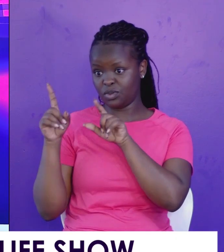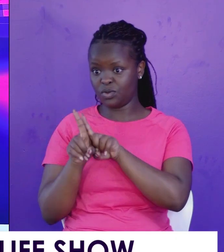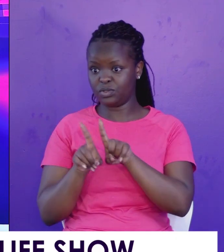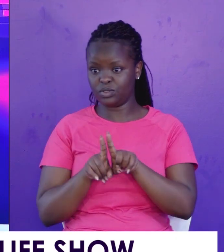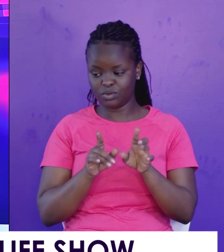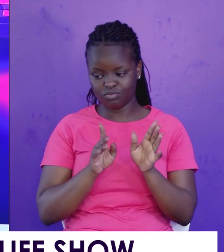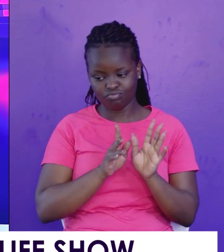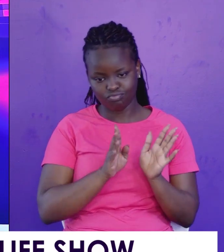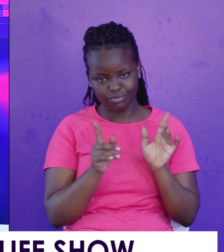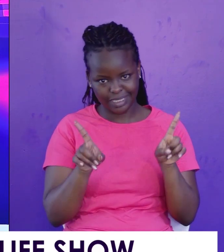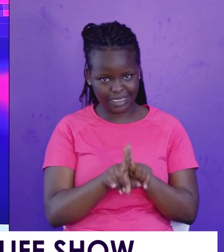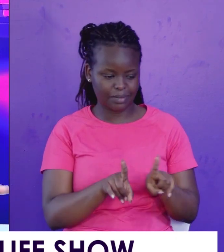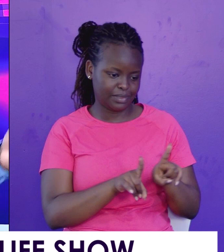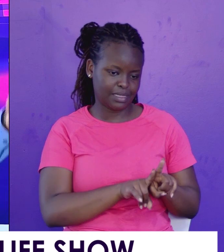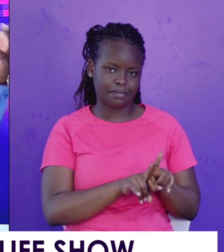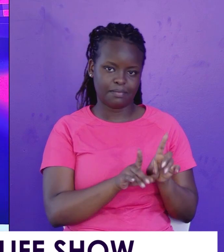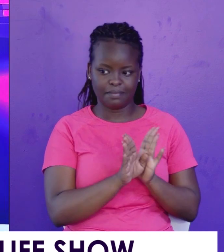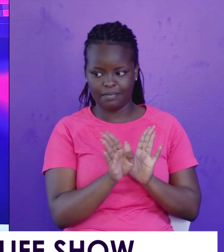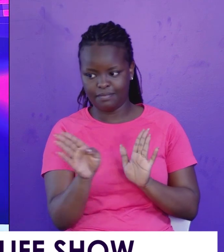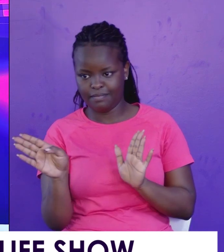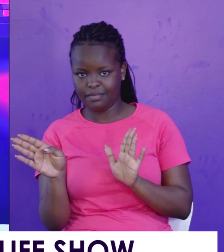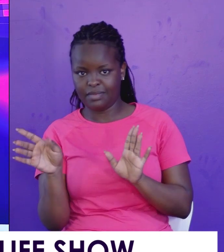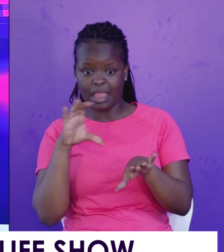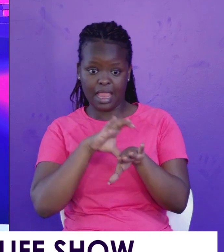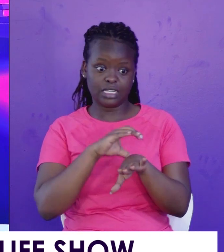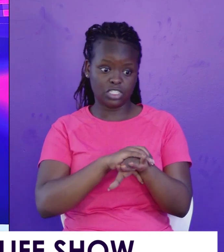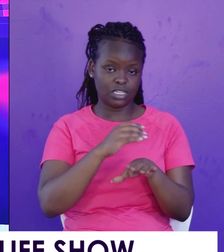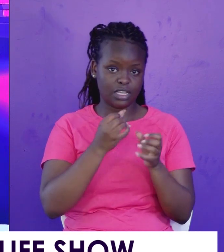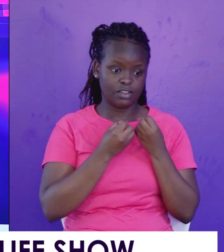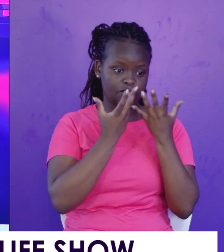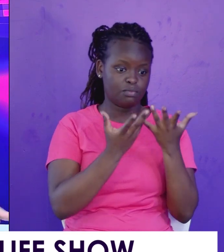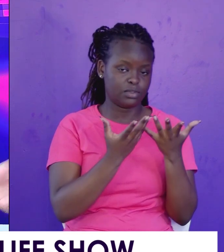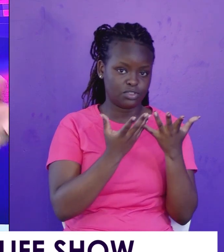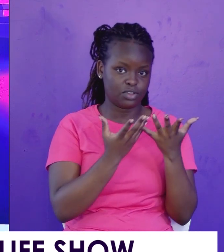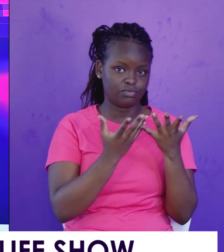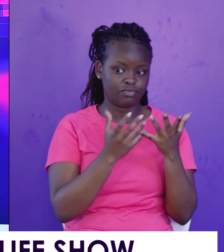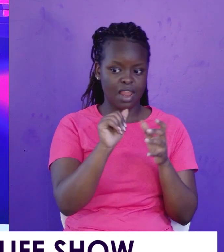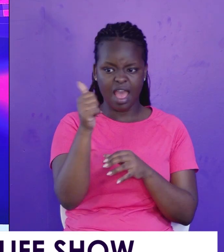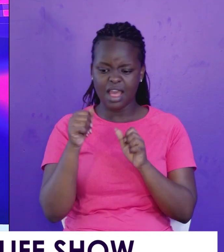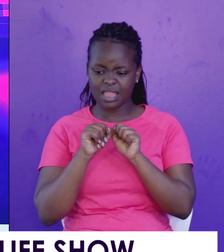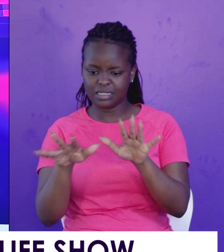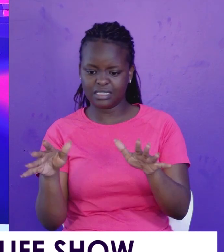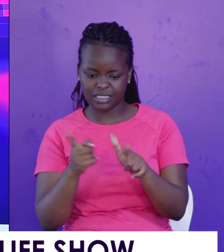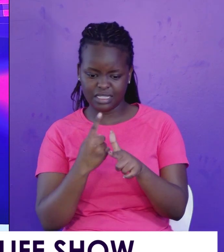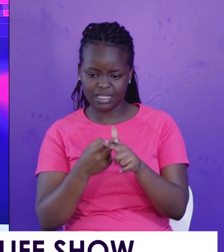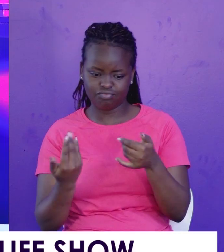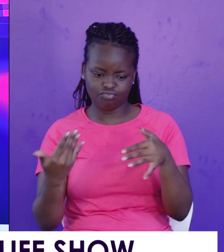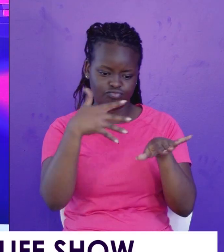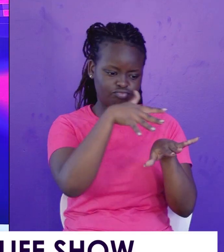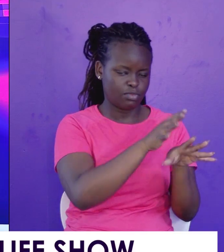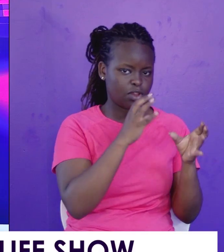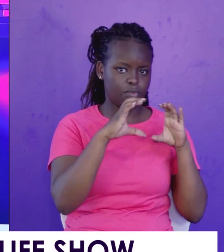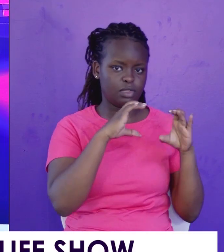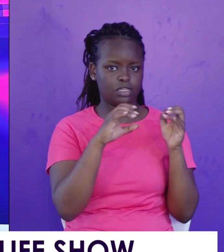towards the trendiness, and they are getting the information from other trends around, and they are bringing it into the communication